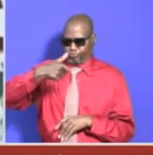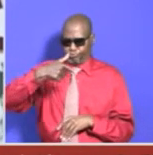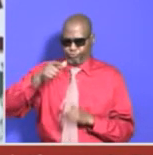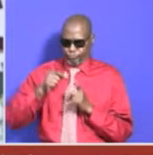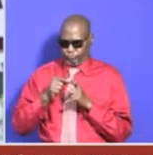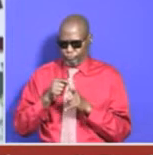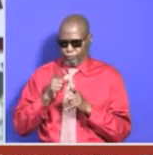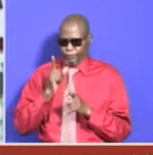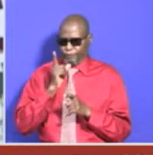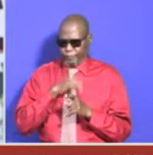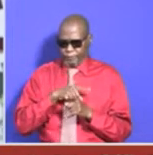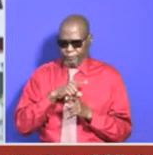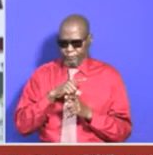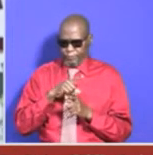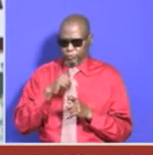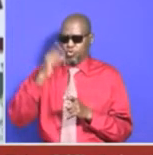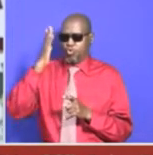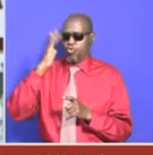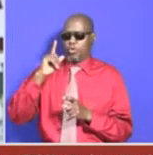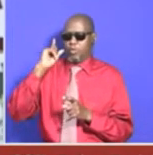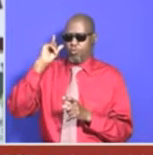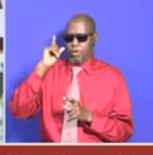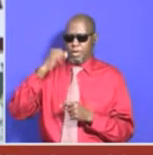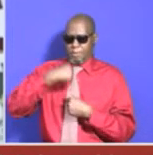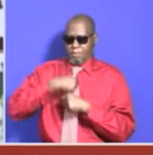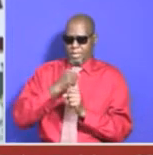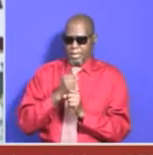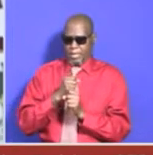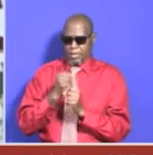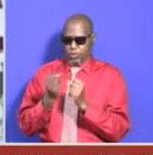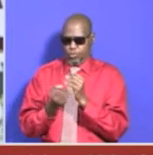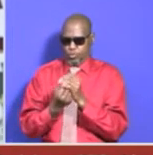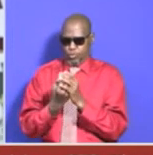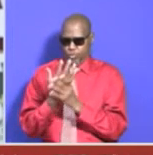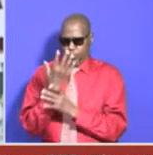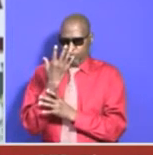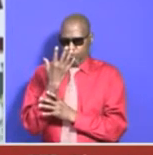watered it, but God